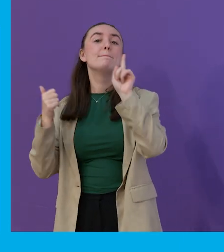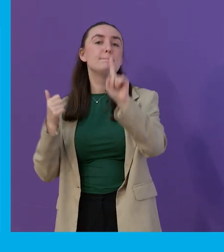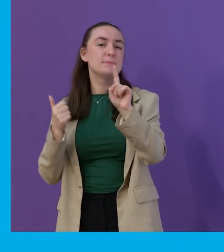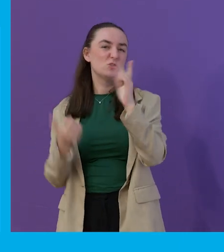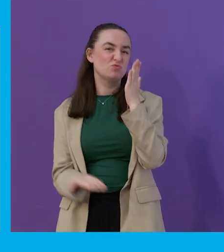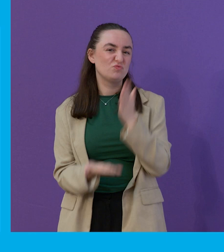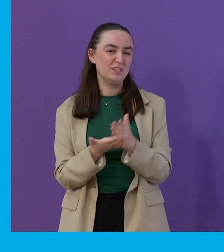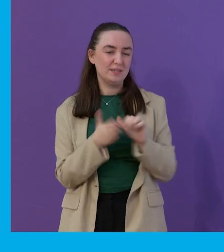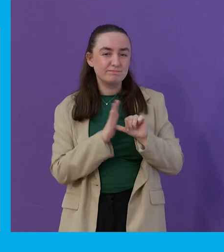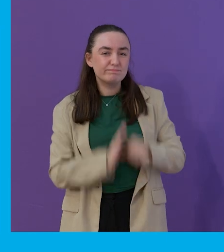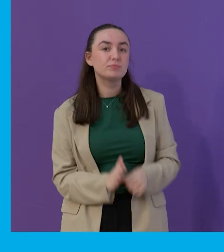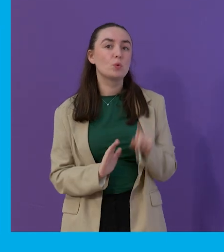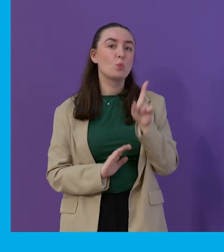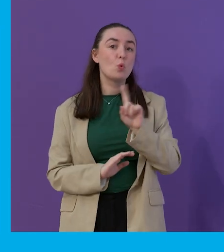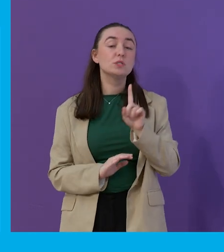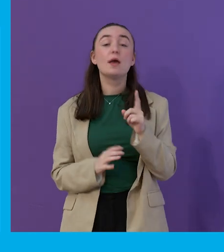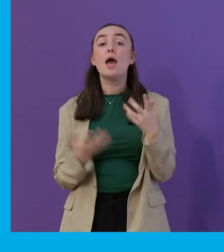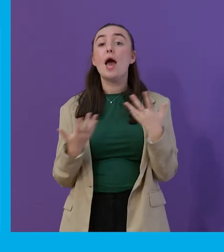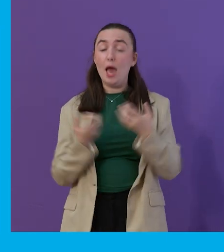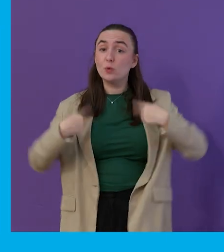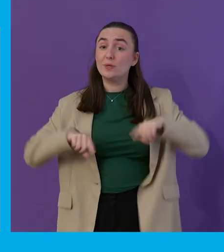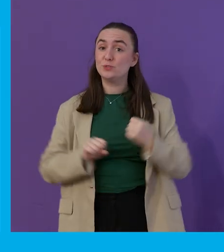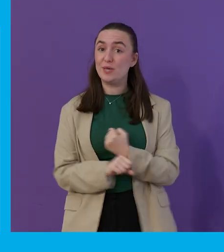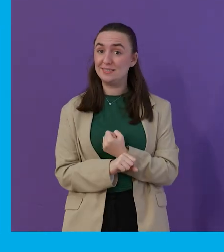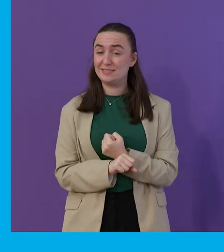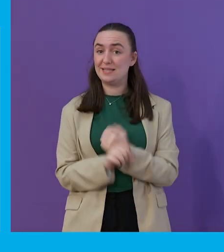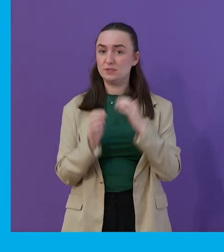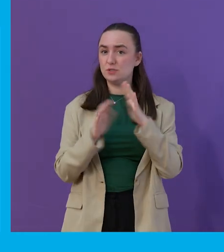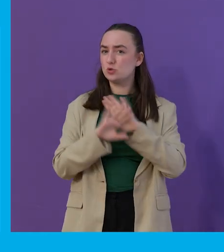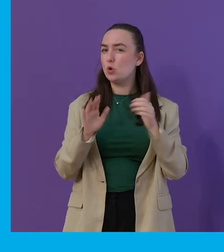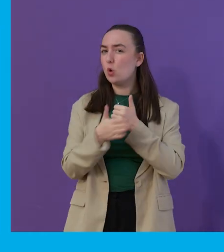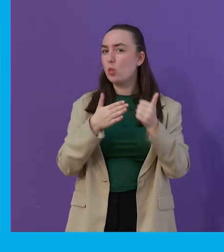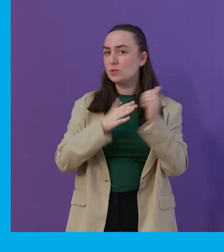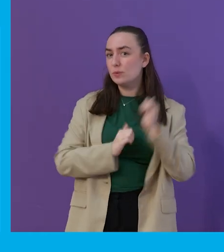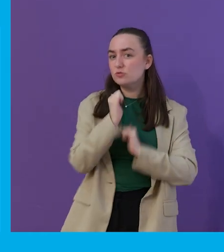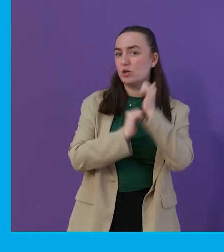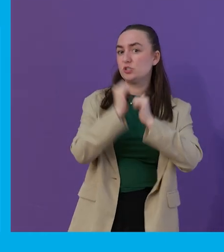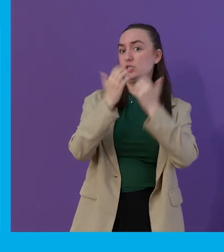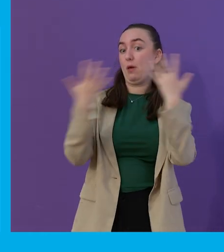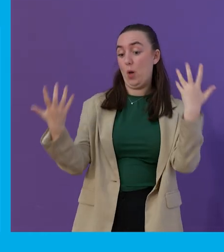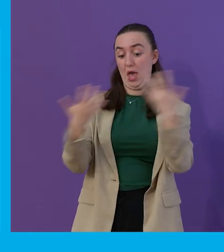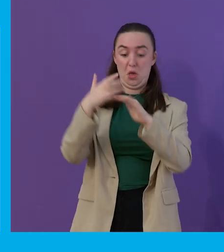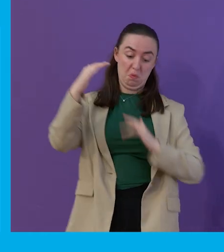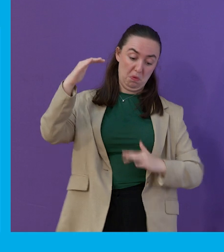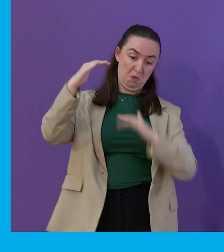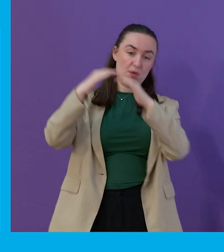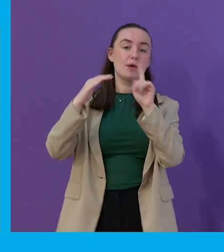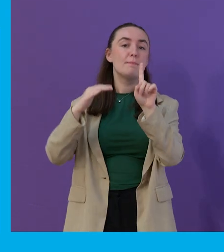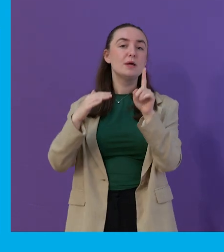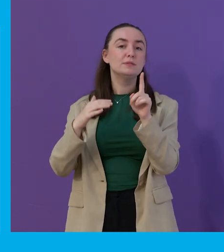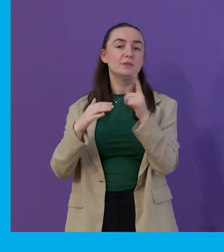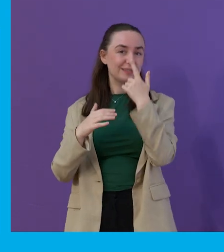do and how we do it, not necessarily the kind of structural structures we do it within. The tax point